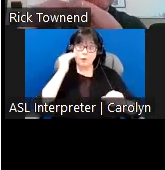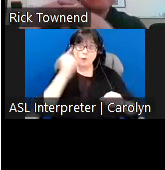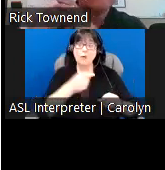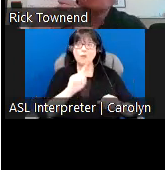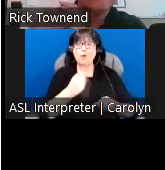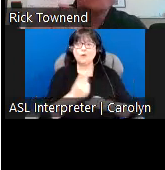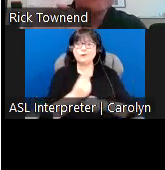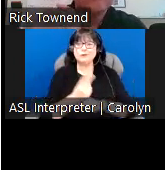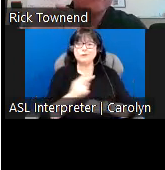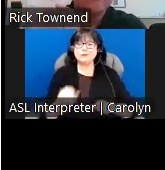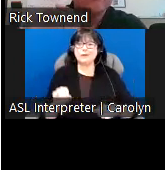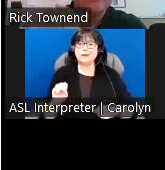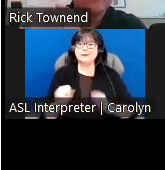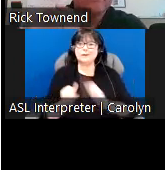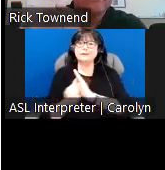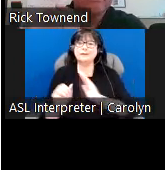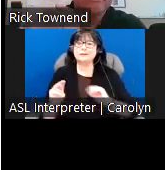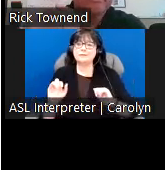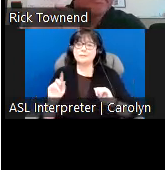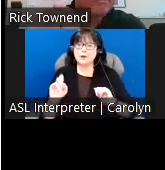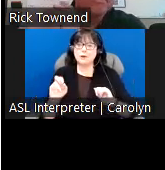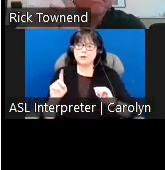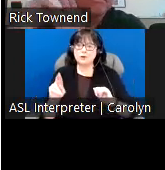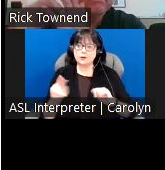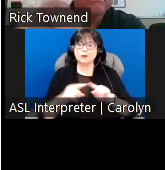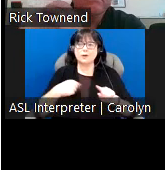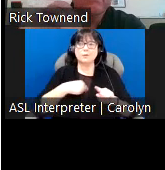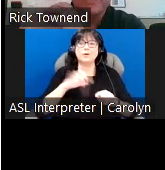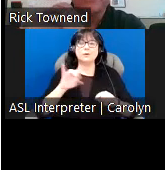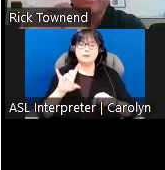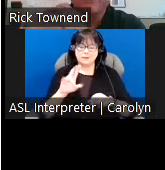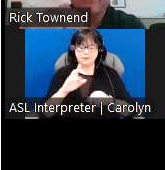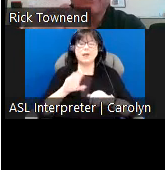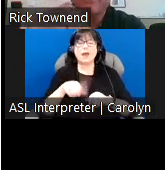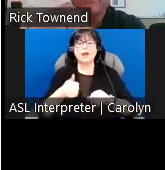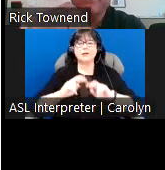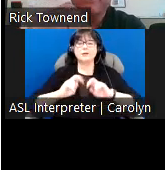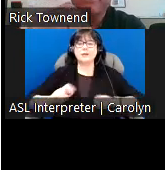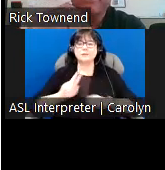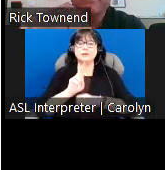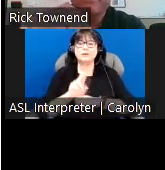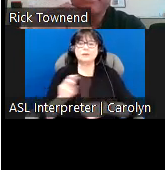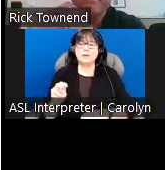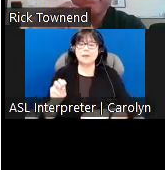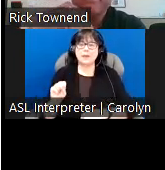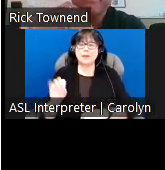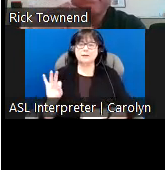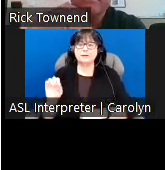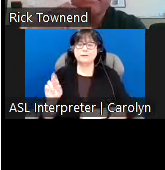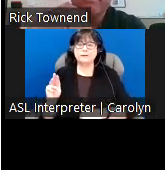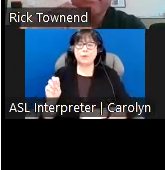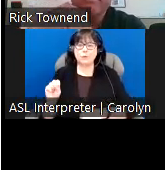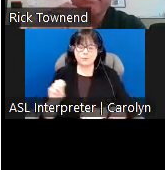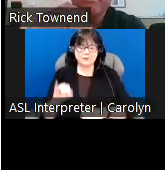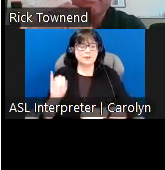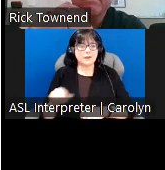skills assessment for remote learning through MS Forms to Excellent. ensure remote learners had the tools needed